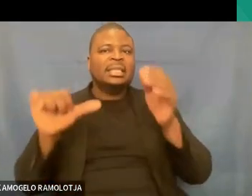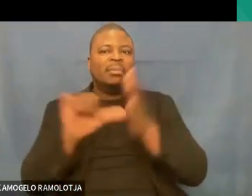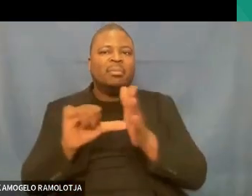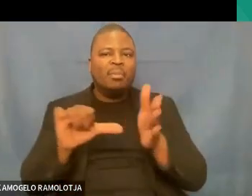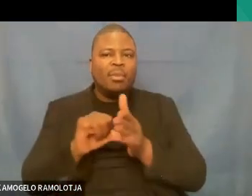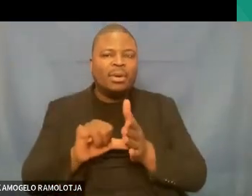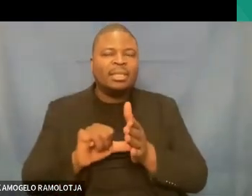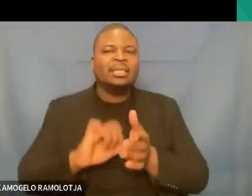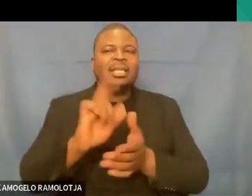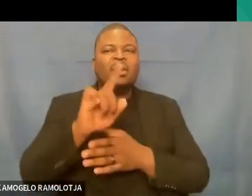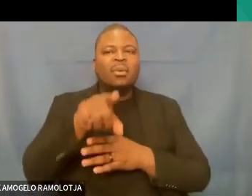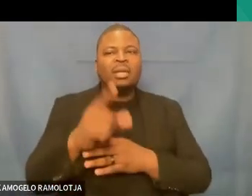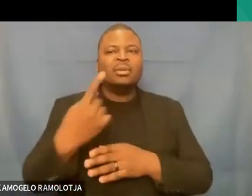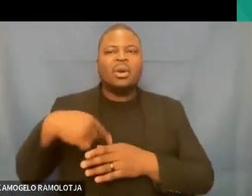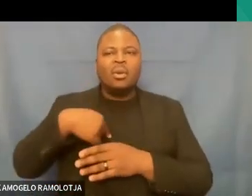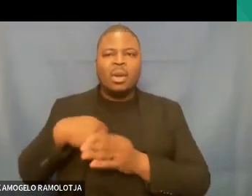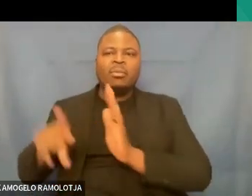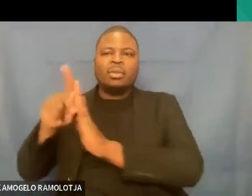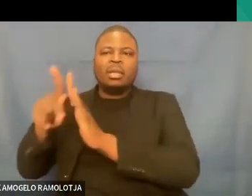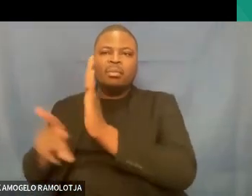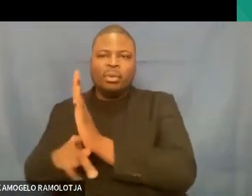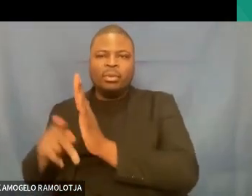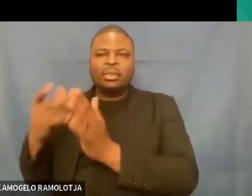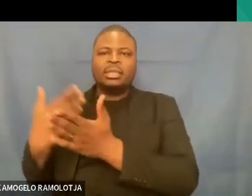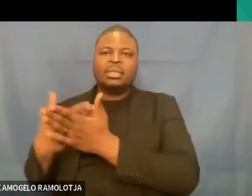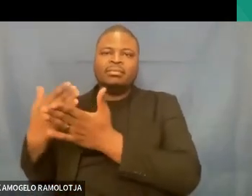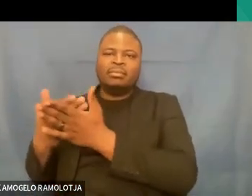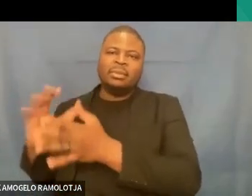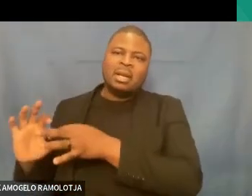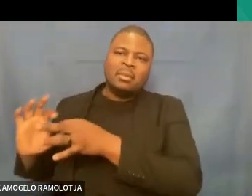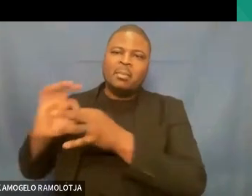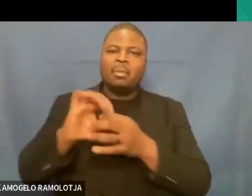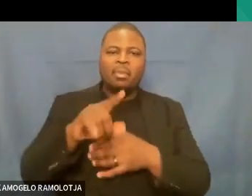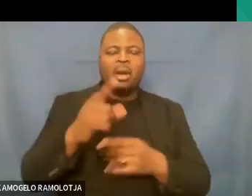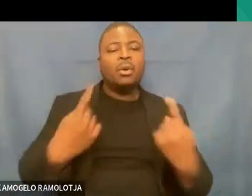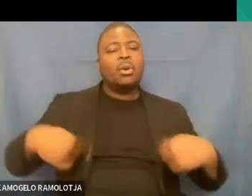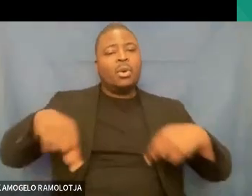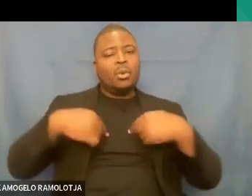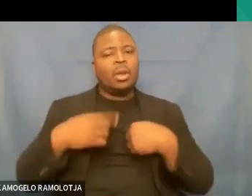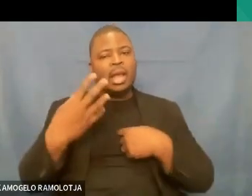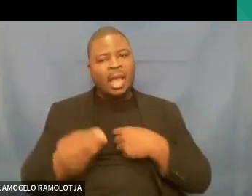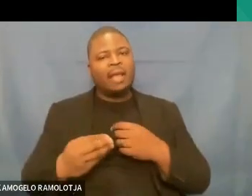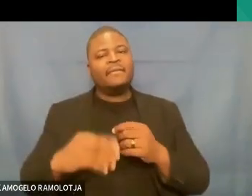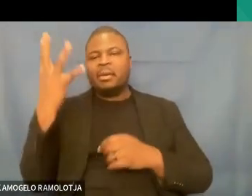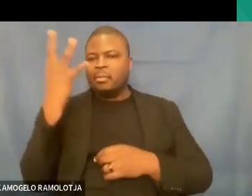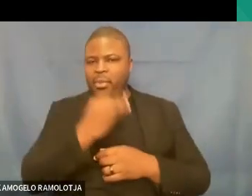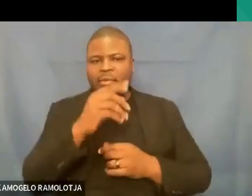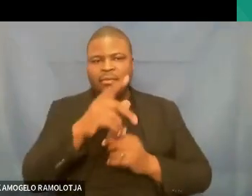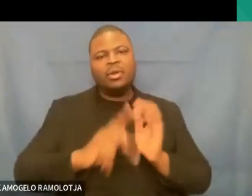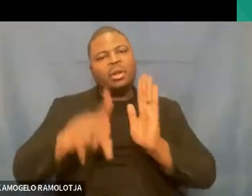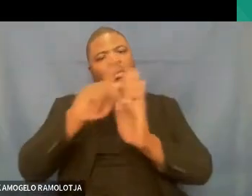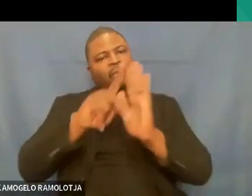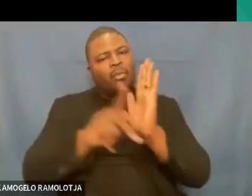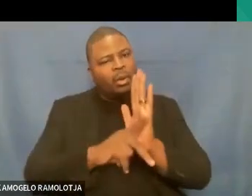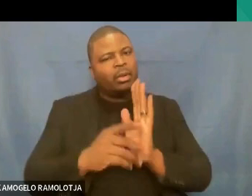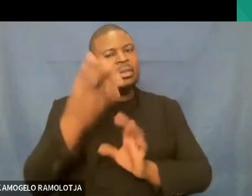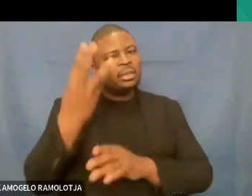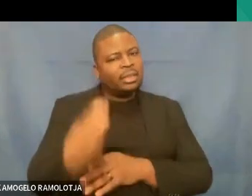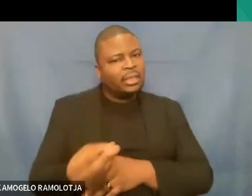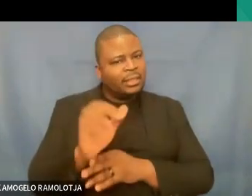is alignment in our policies. So we have this beautiful constitution. We all have these policies that have been designed